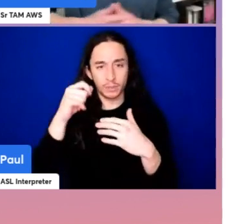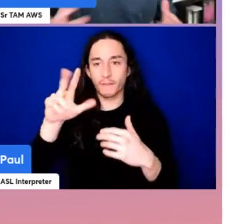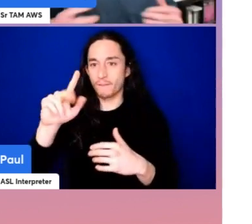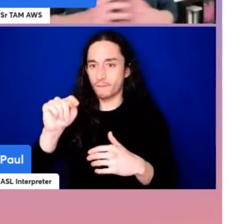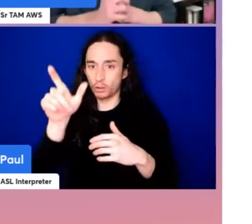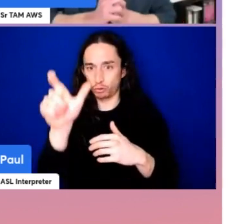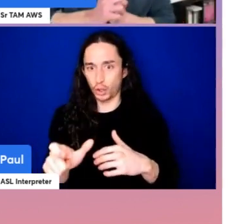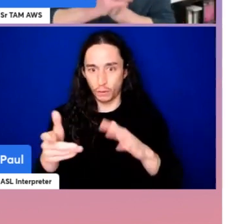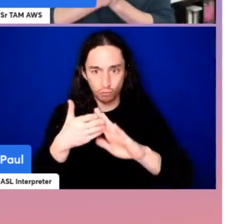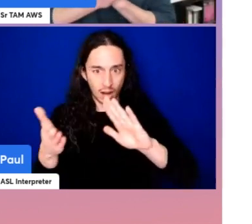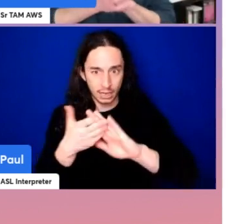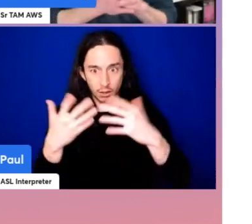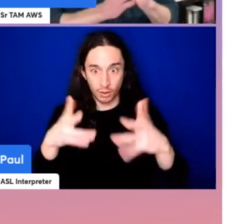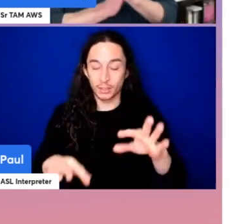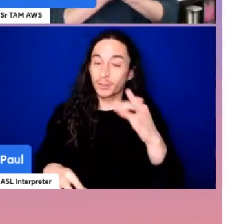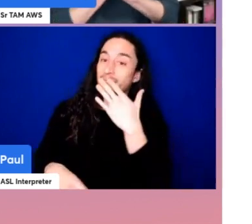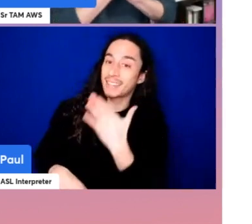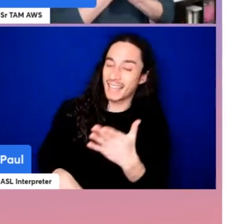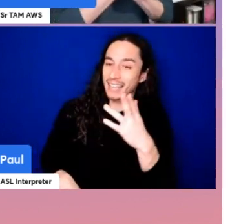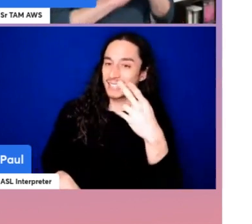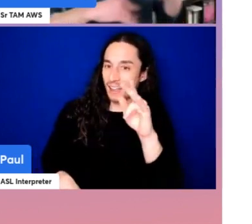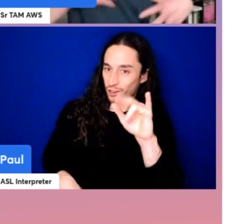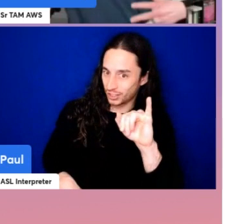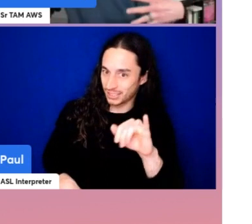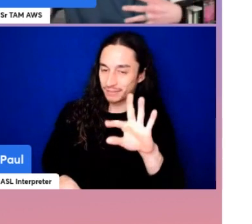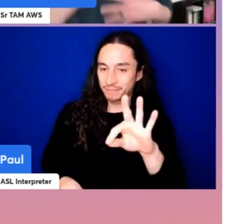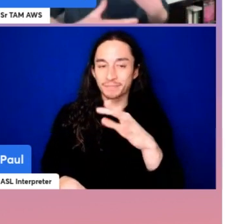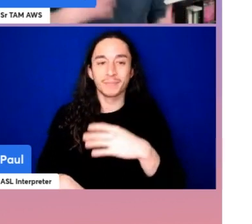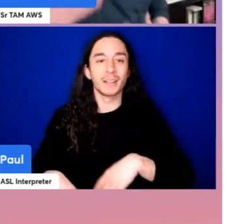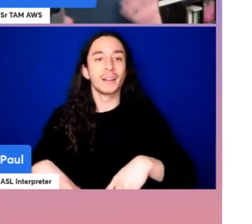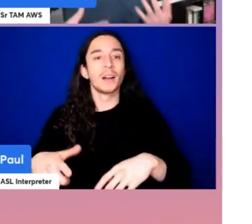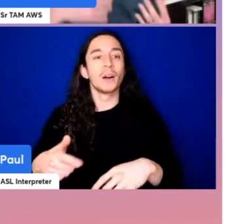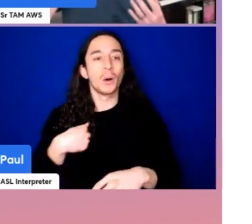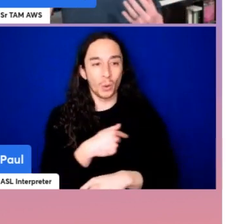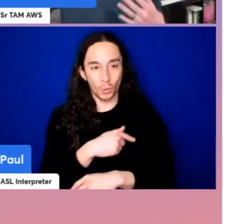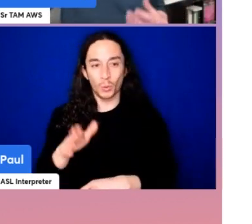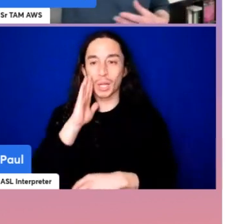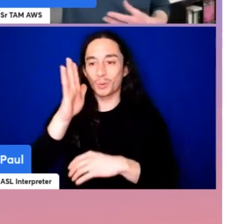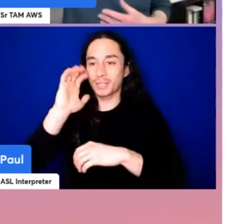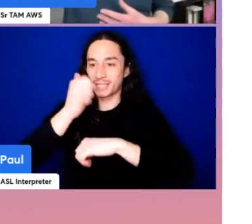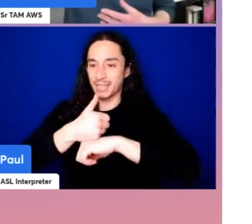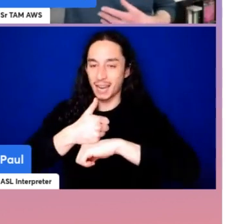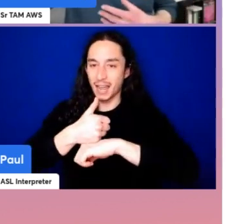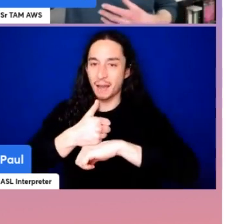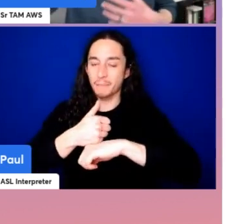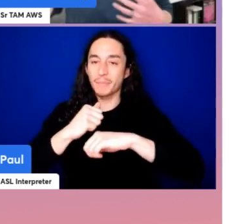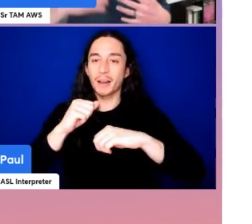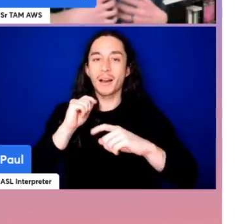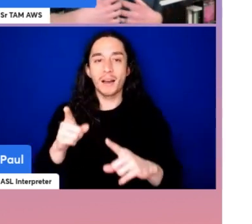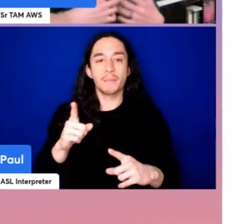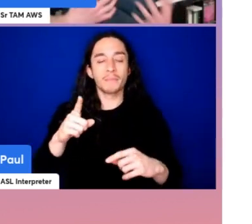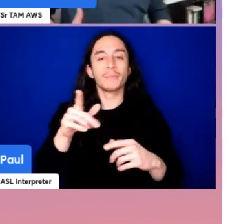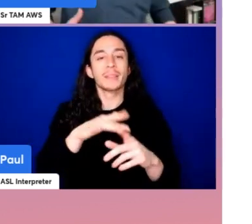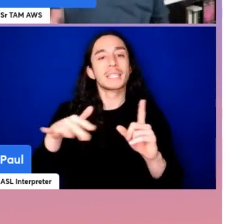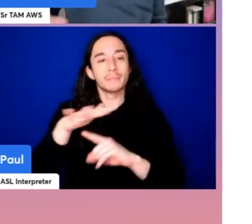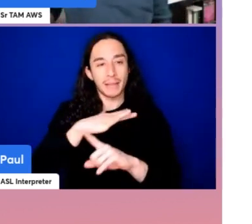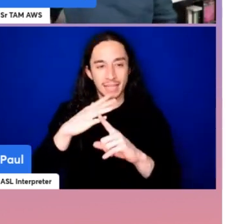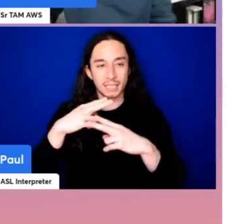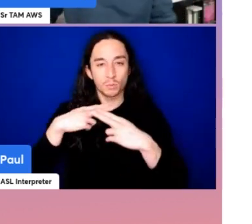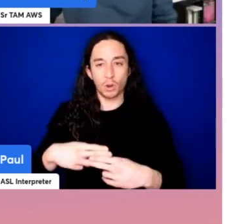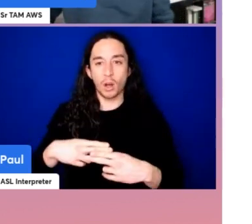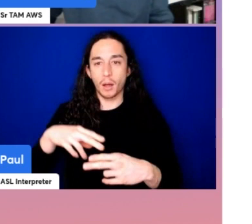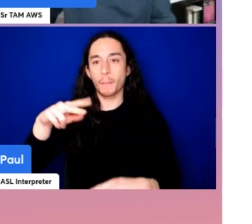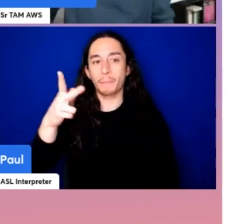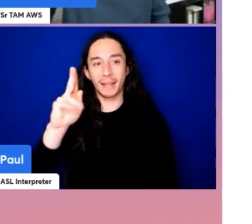again, thanks, Hashi. And we're going to set up a space that, in this case, is titled